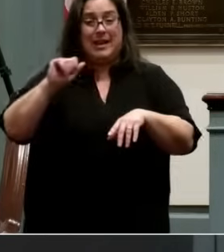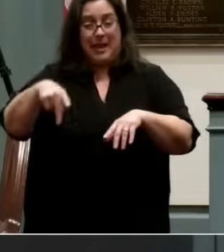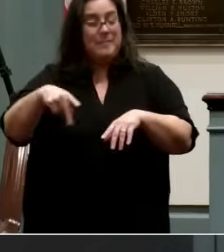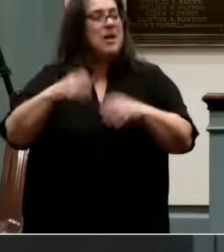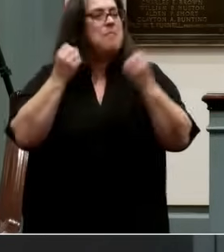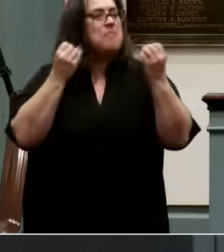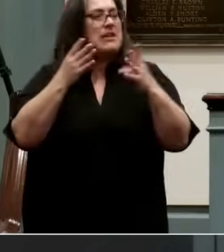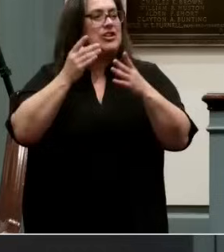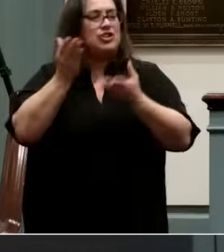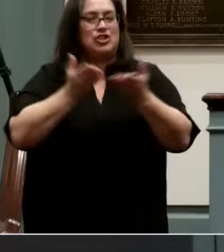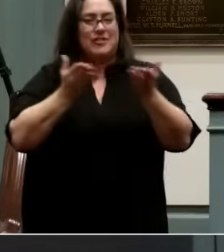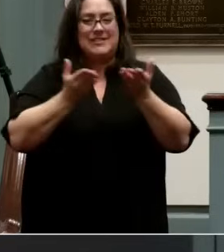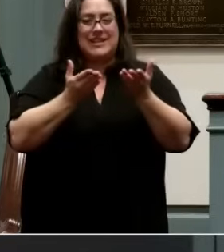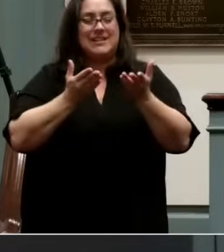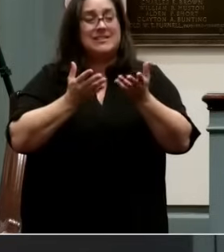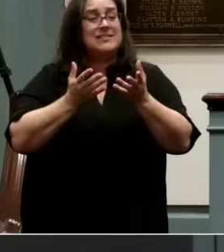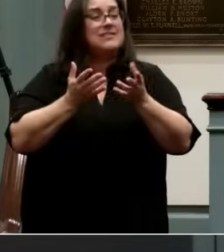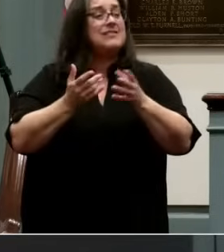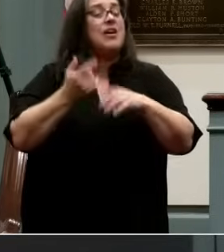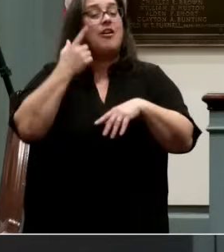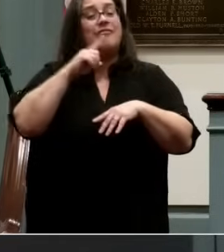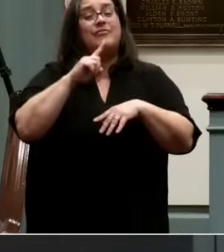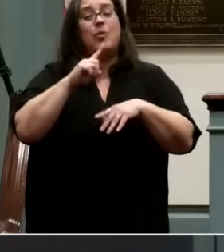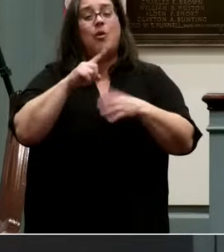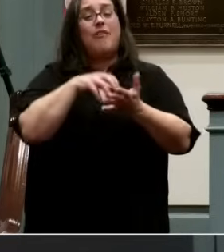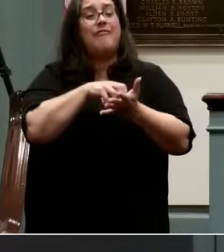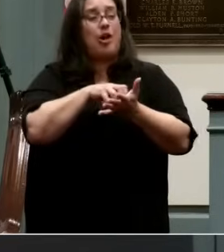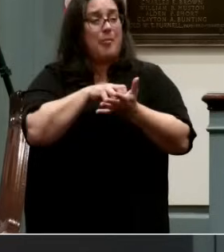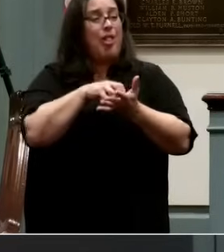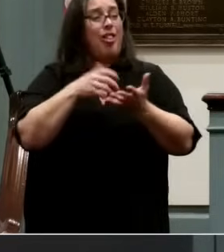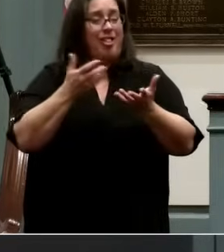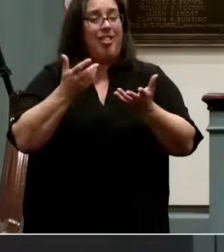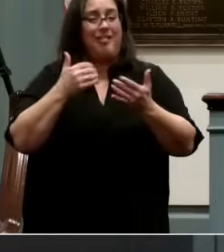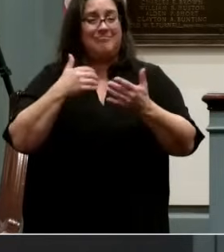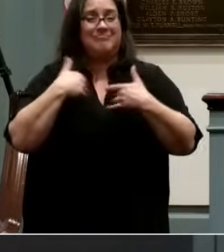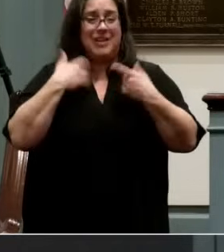serve many of the most vulnerable 3- and 4-year-olds in our state.